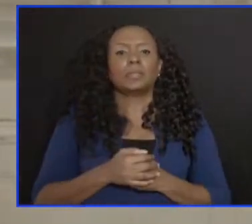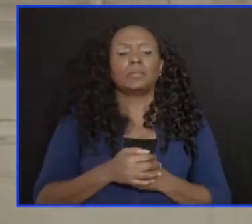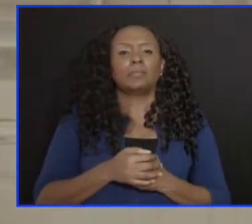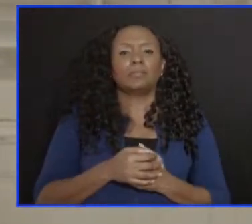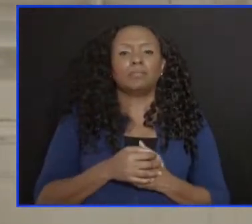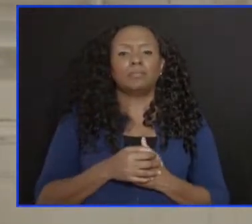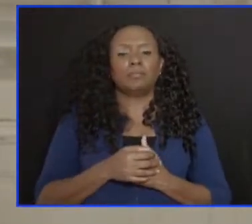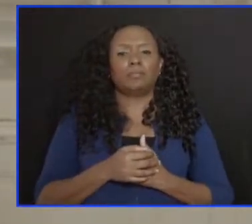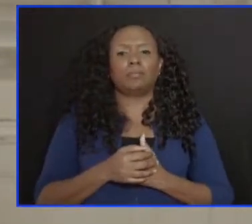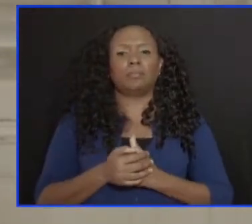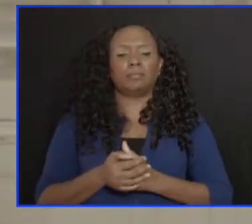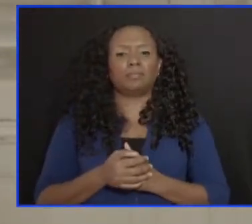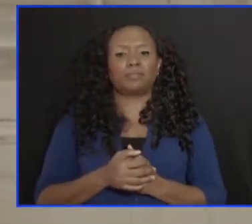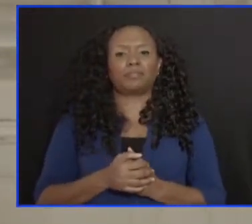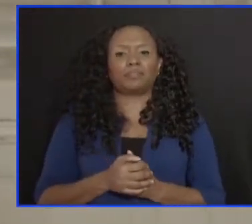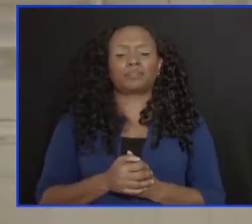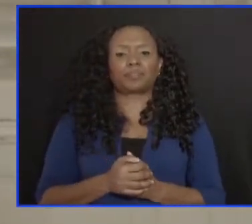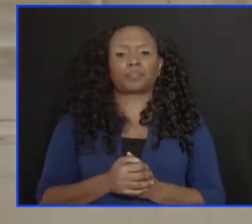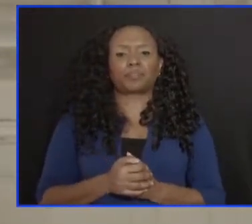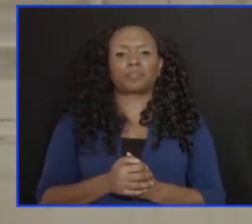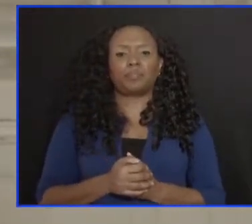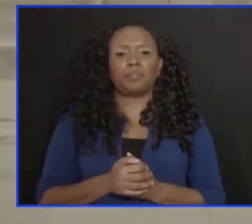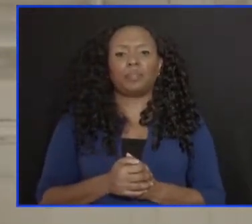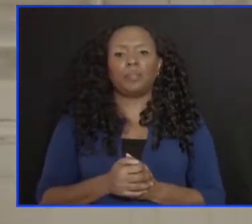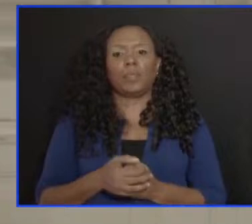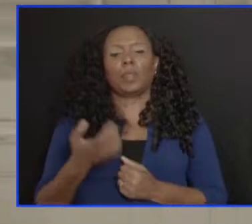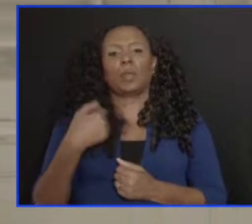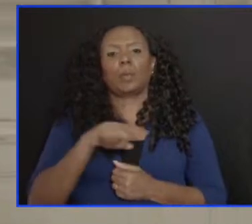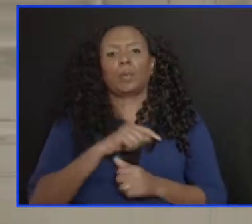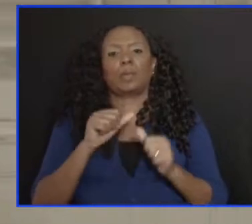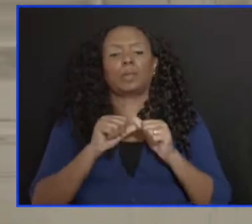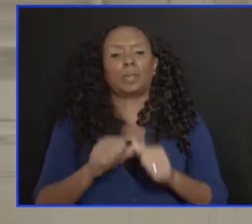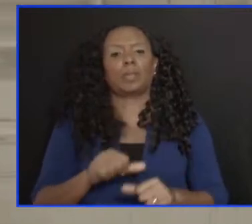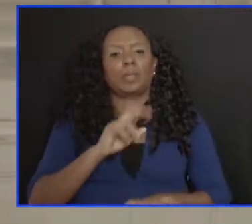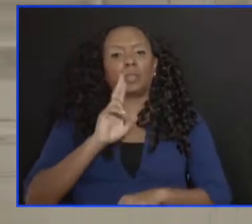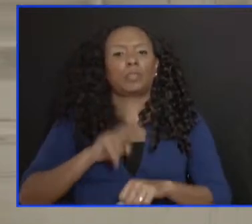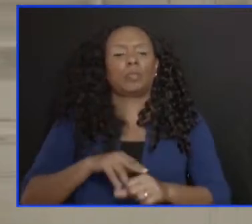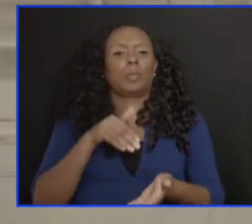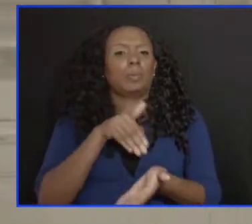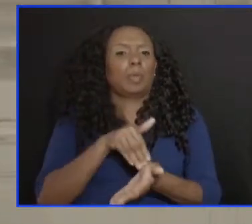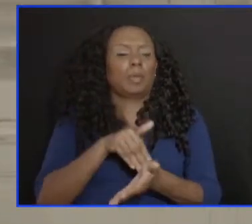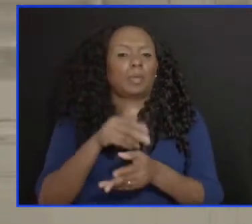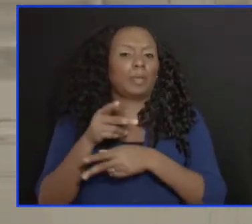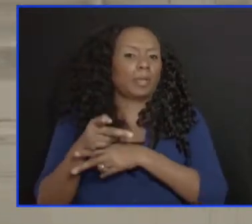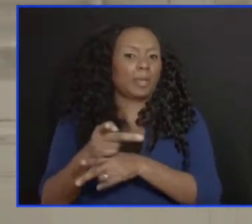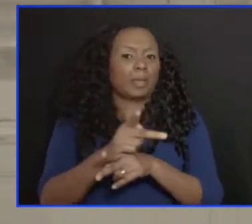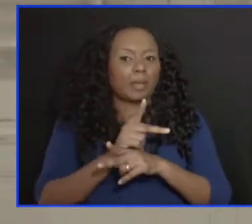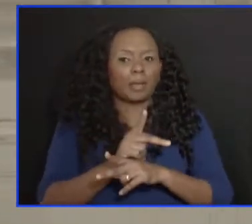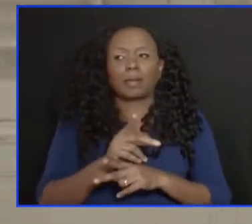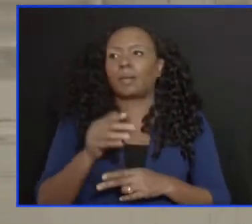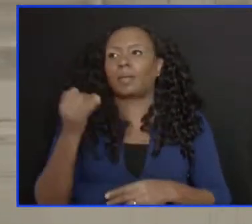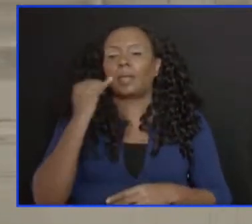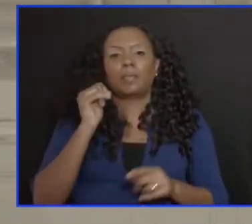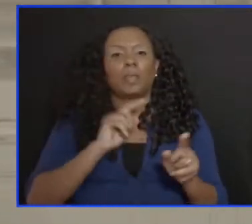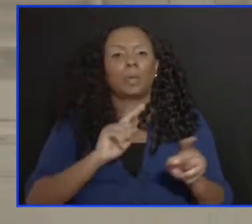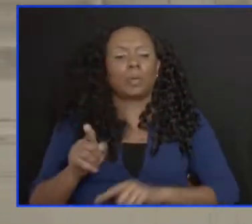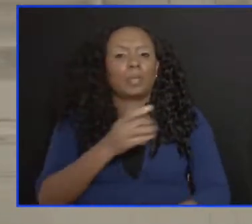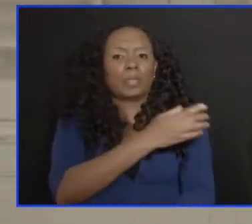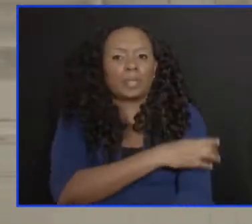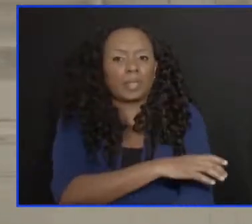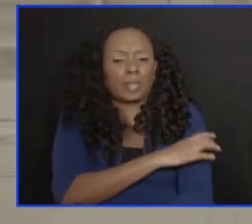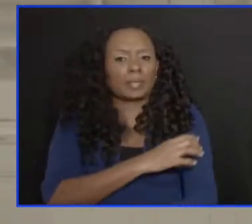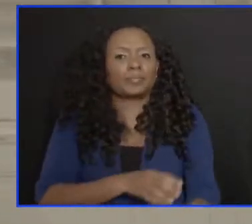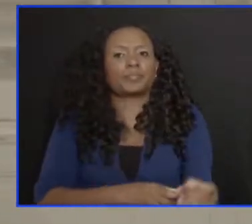know, and so they continue the normal medical care that they normally have, whether it be at the polyclinics, which are